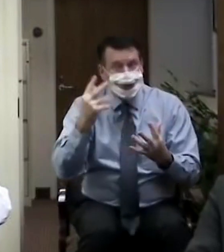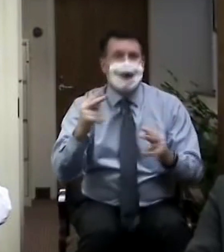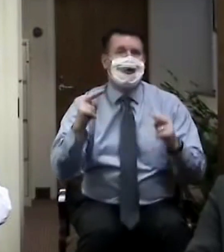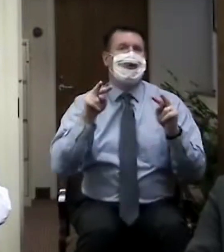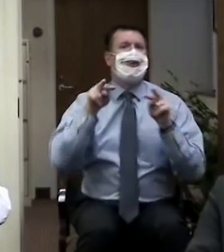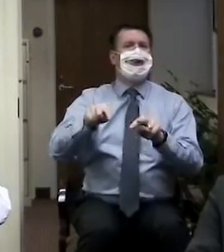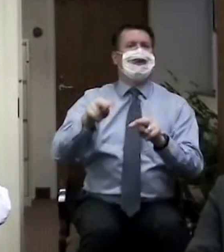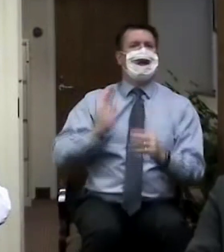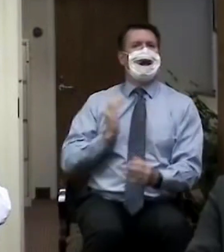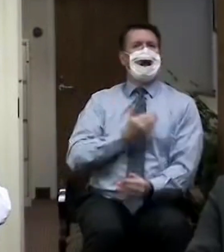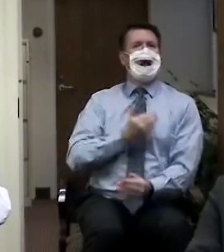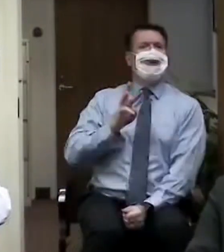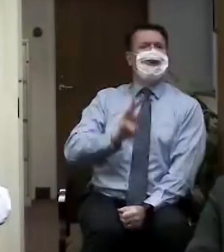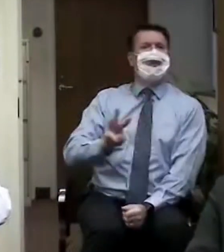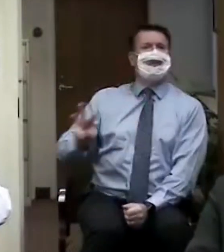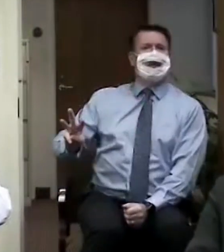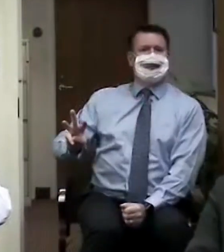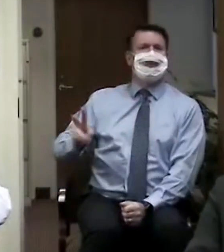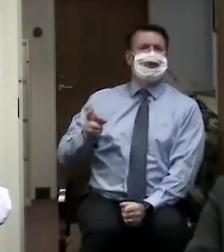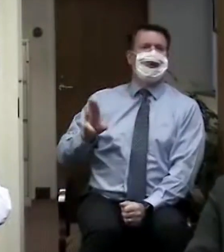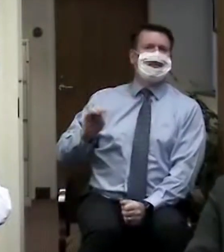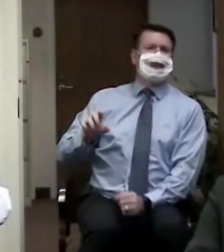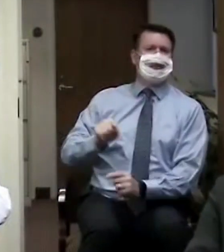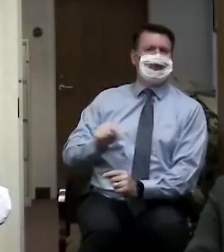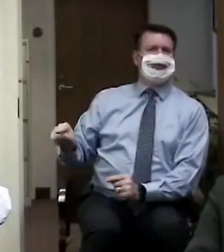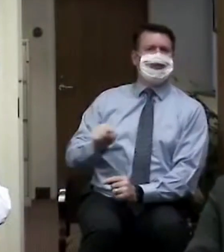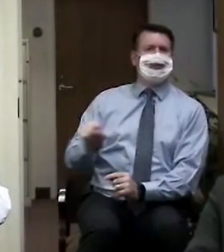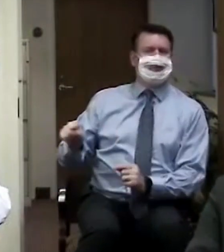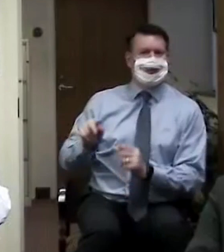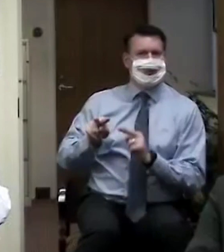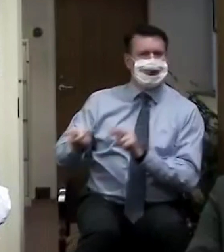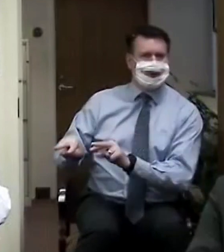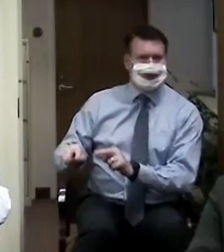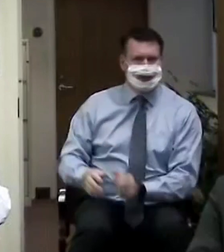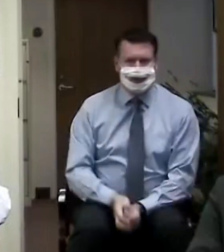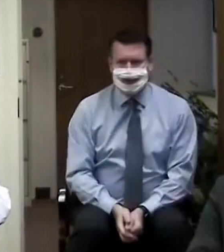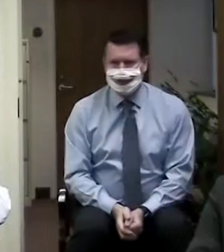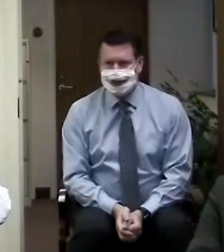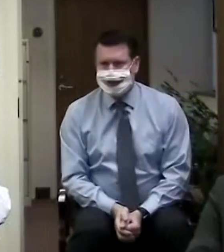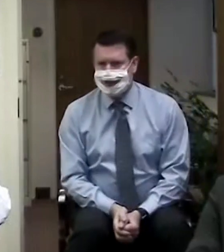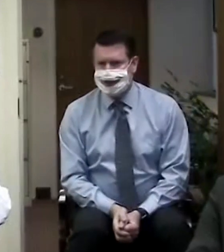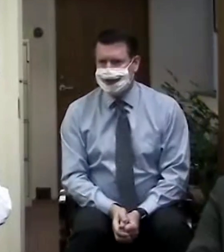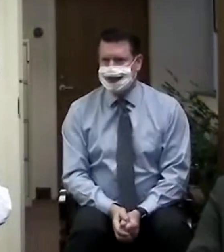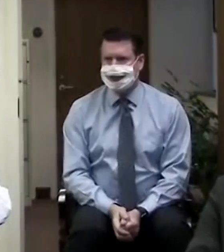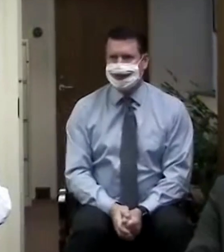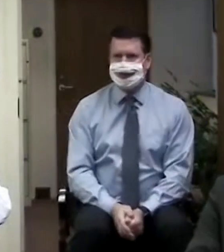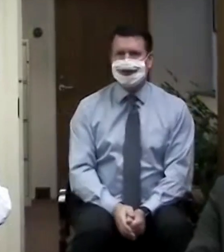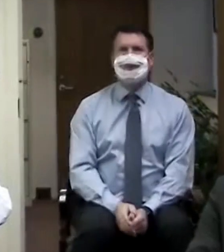WHAM is next. Thank you, Chip. Can